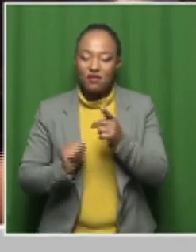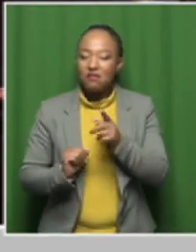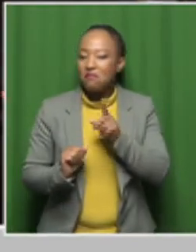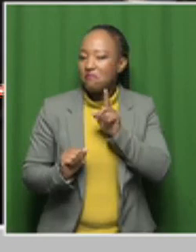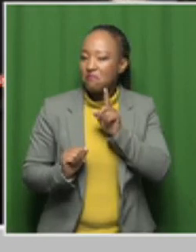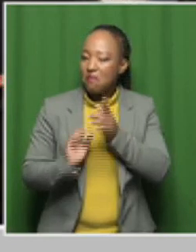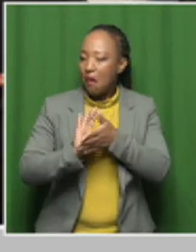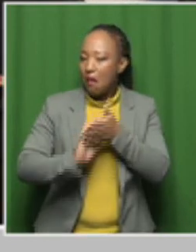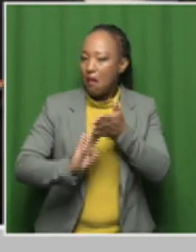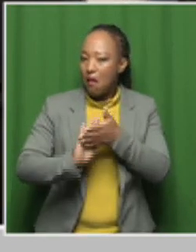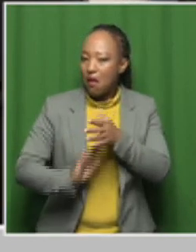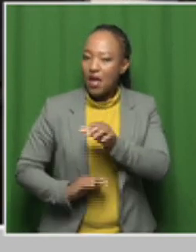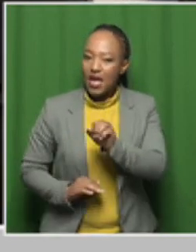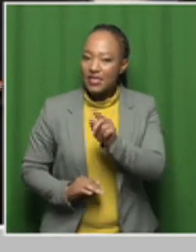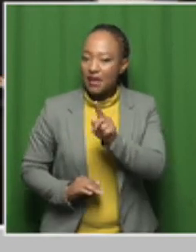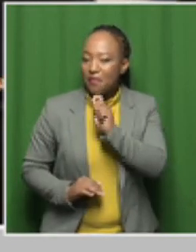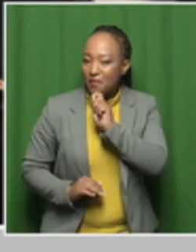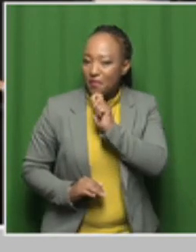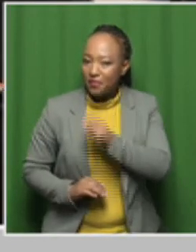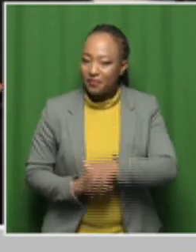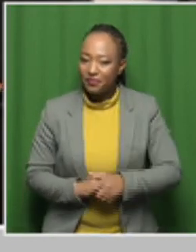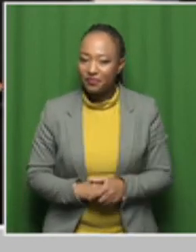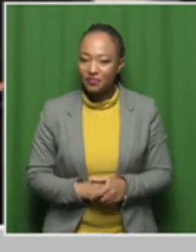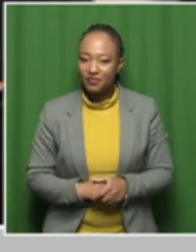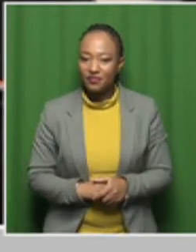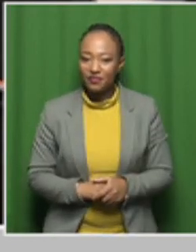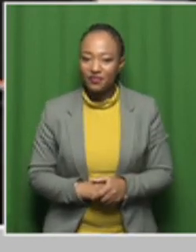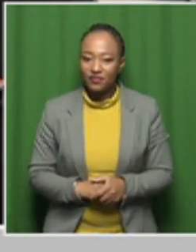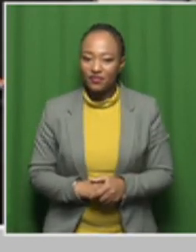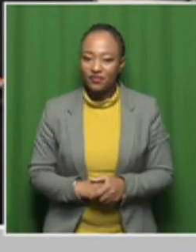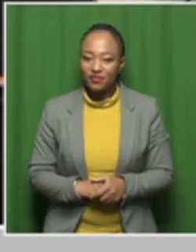So, Sakina, good morning to you.